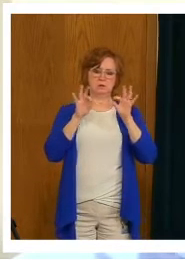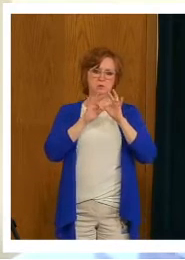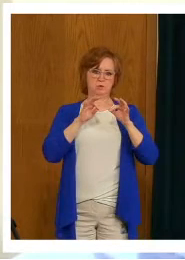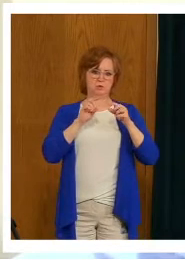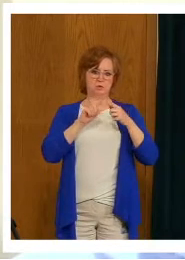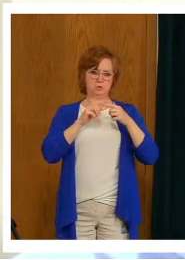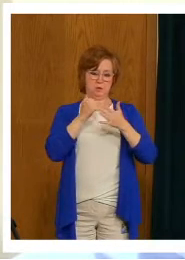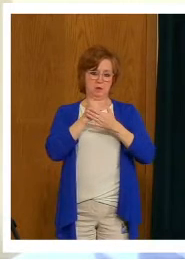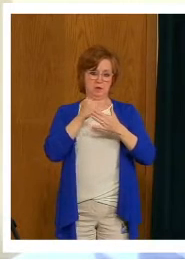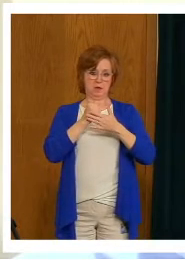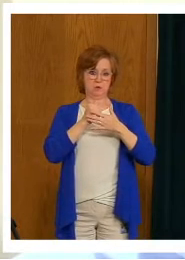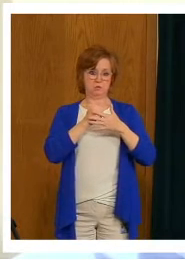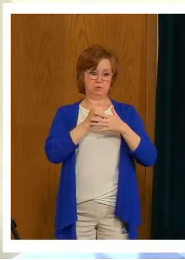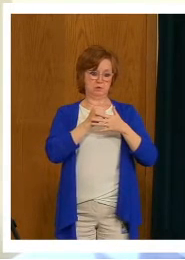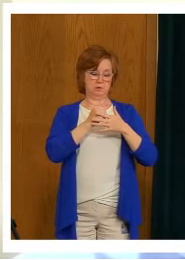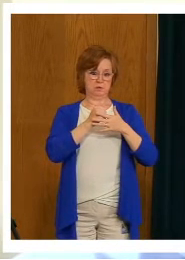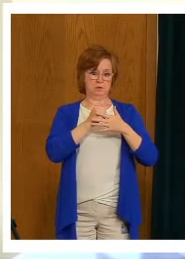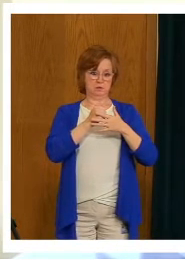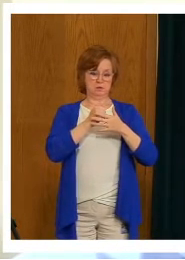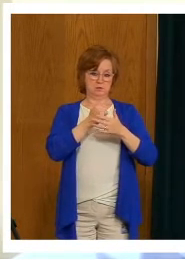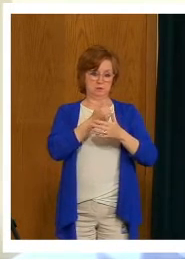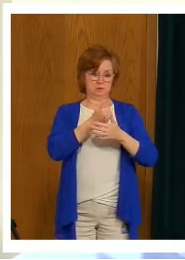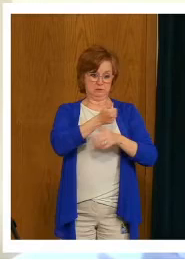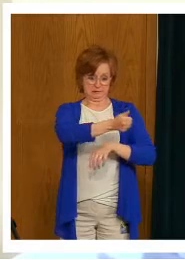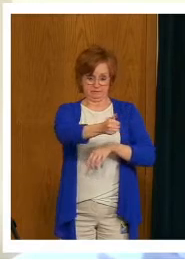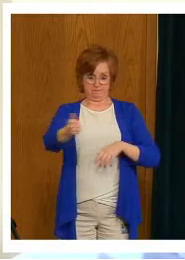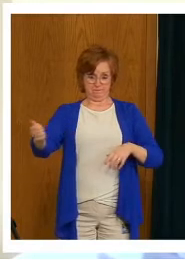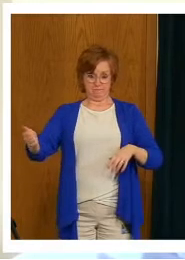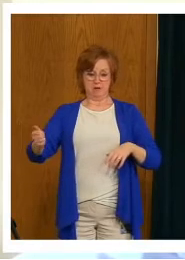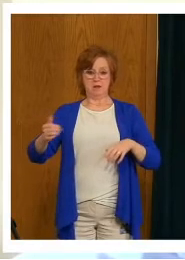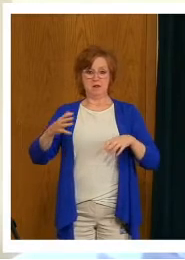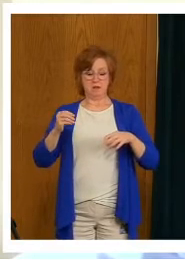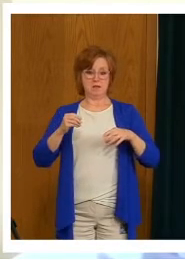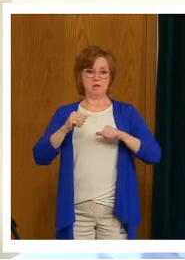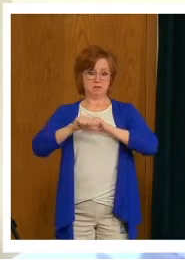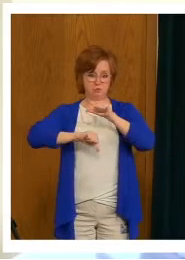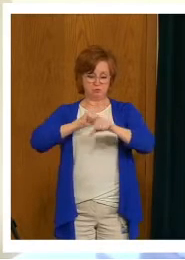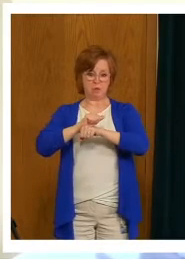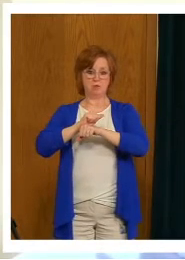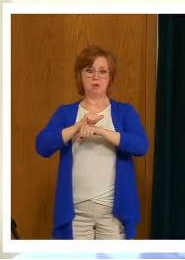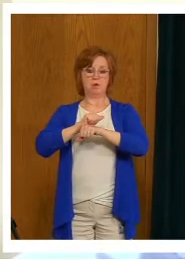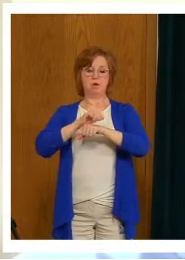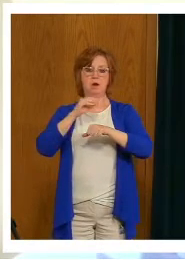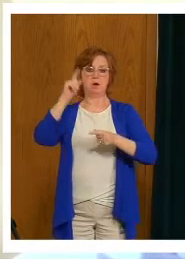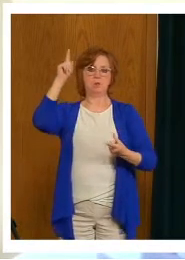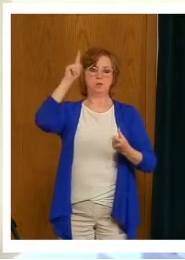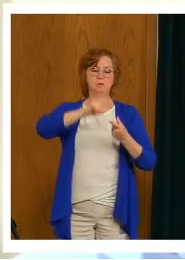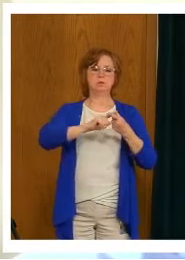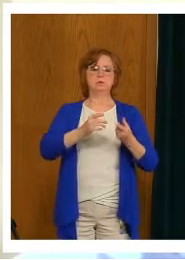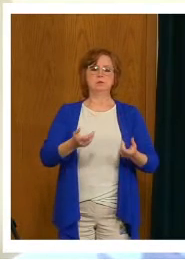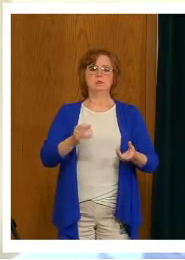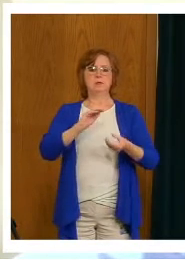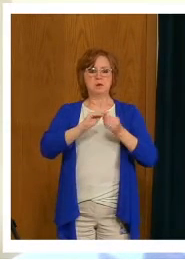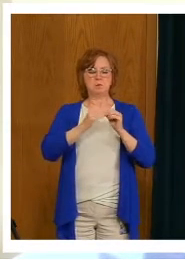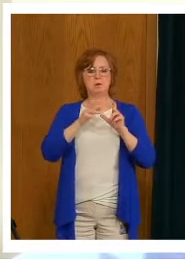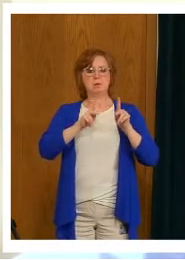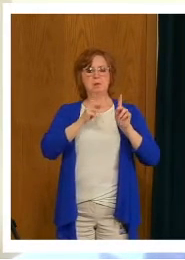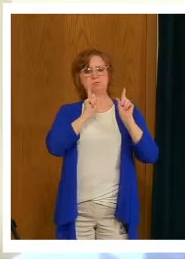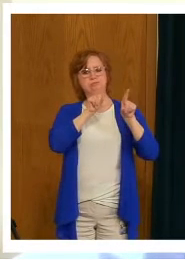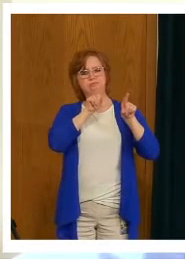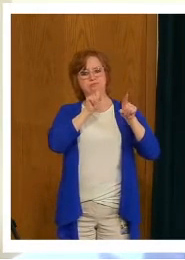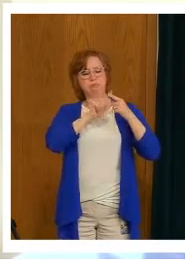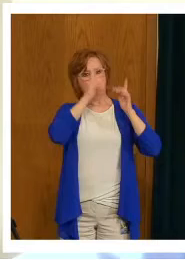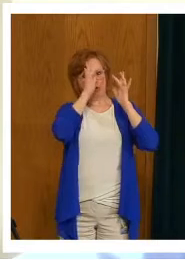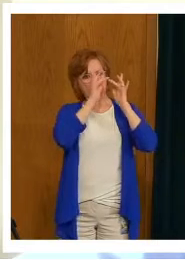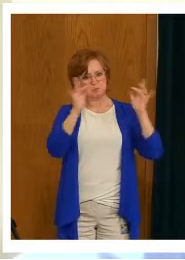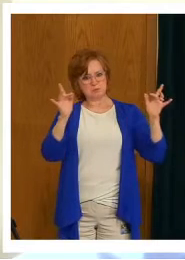see a dramatic reduction in hospitalizations and deaths in people who are older due to vaccination, we can't